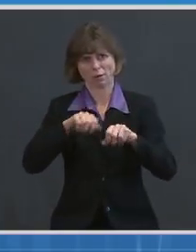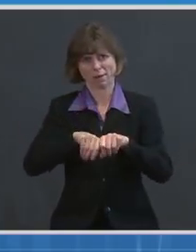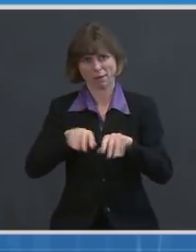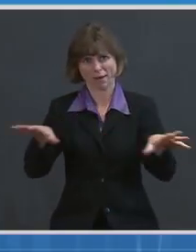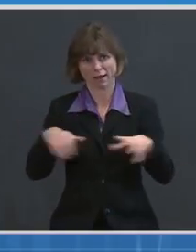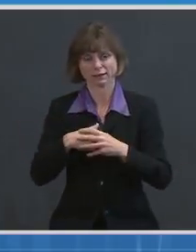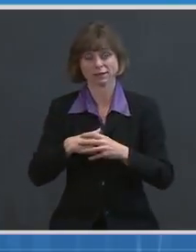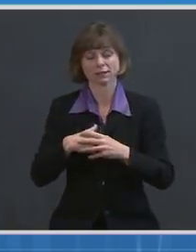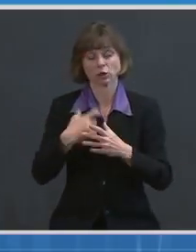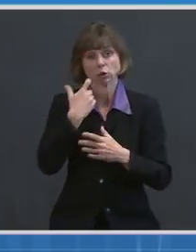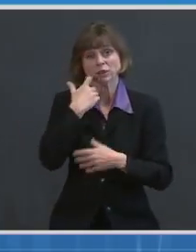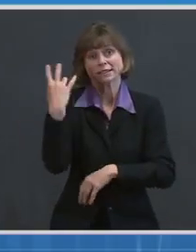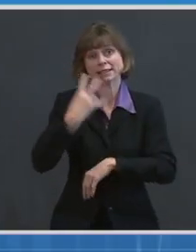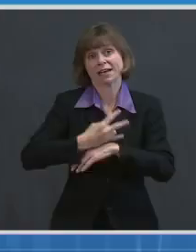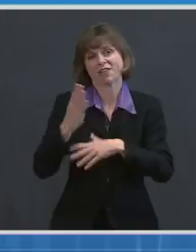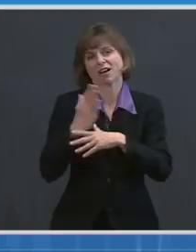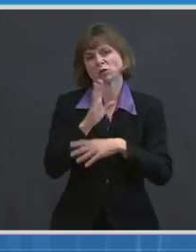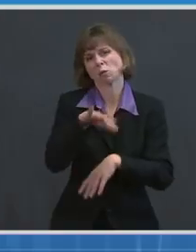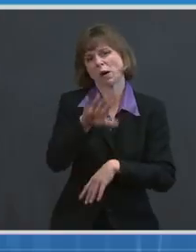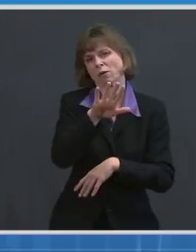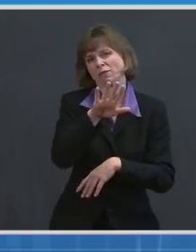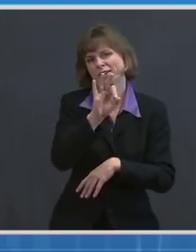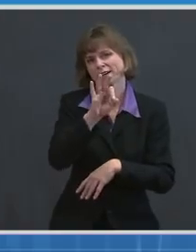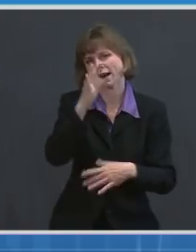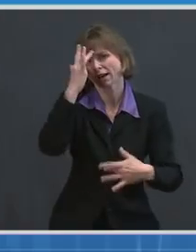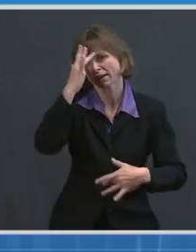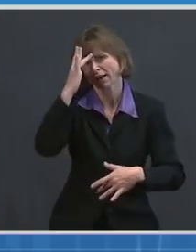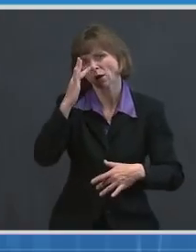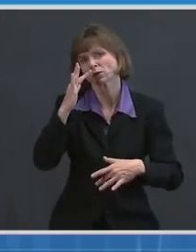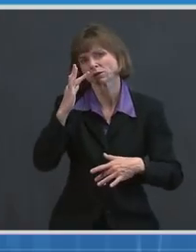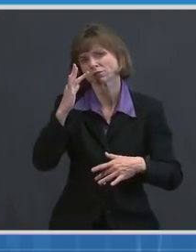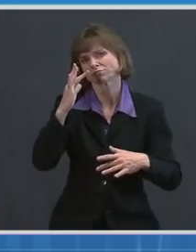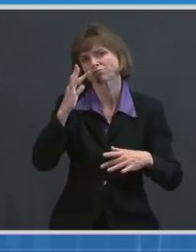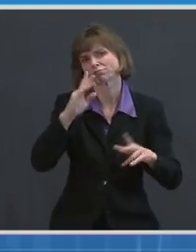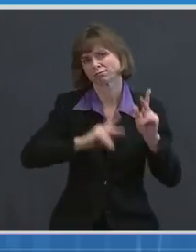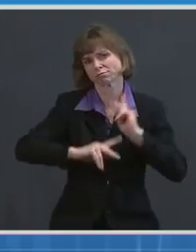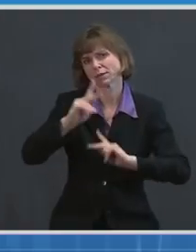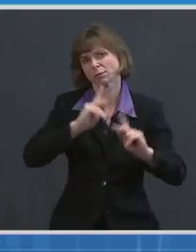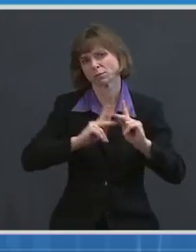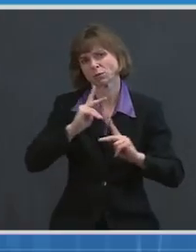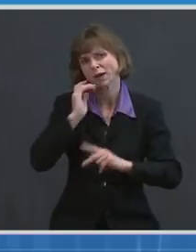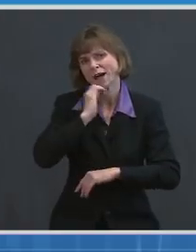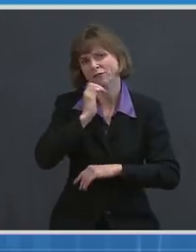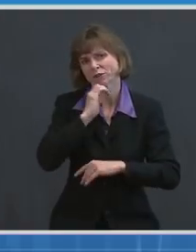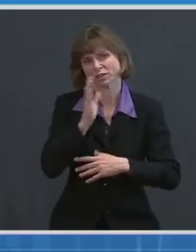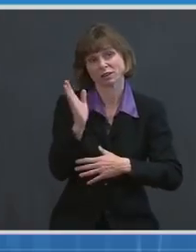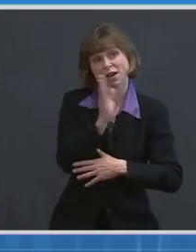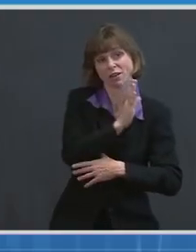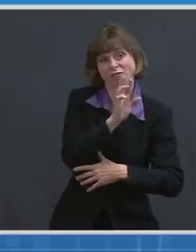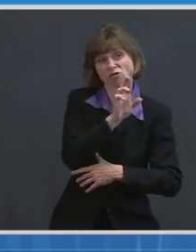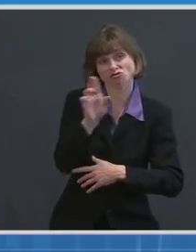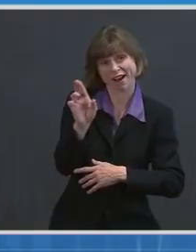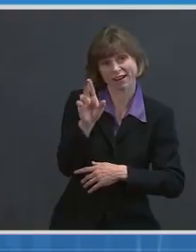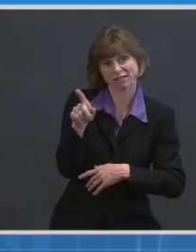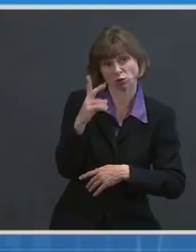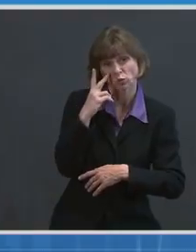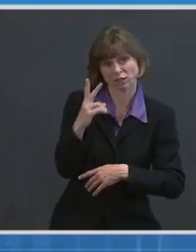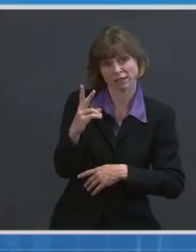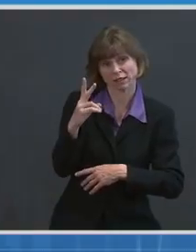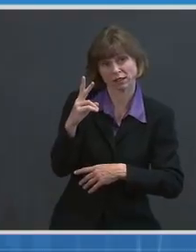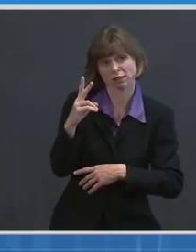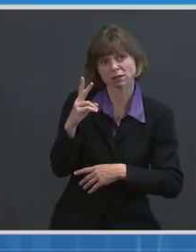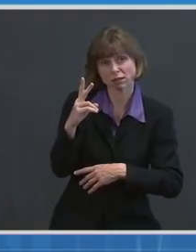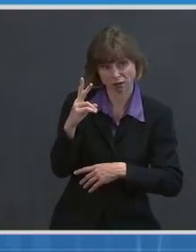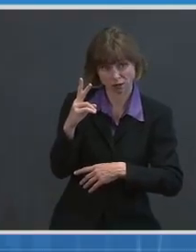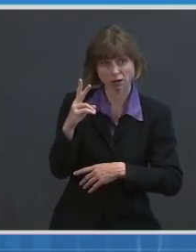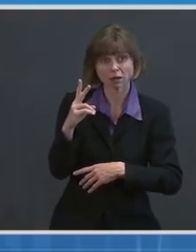cases is about 59,000 cases per day. Importantly, on the far right of the graph, you can see that there is a